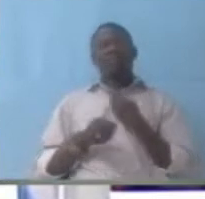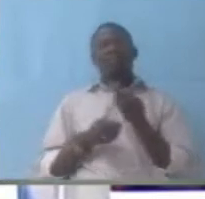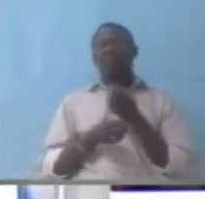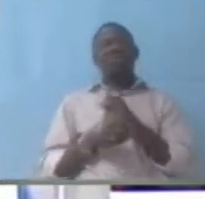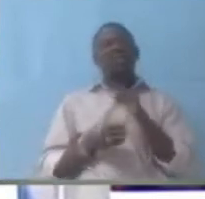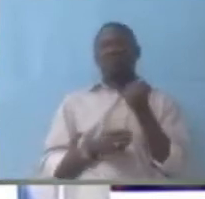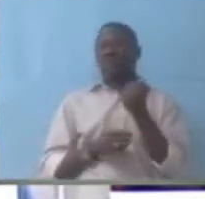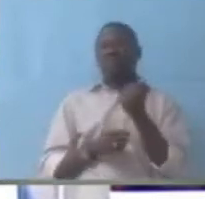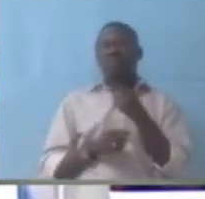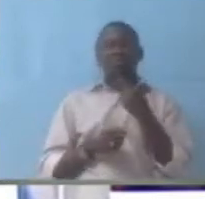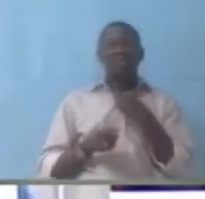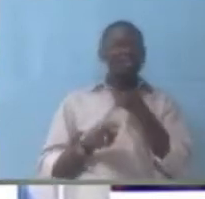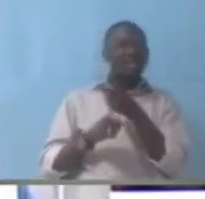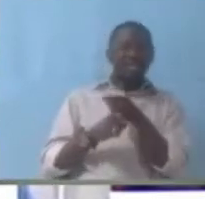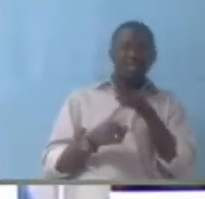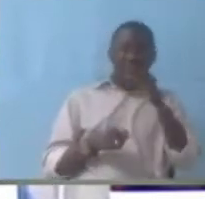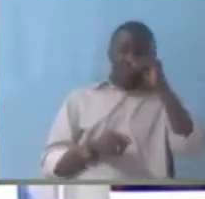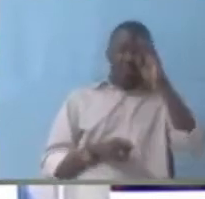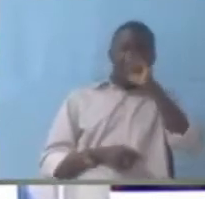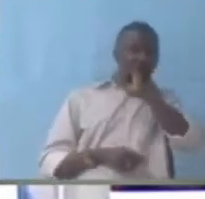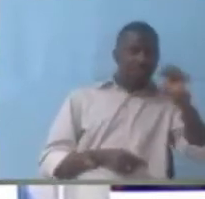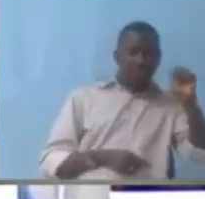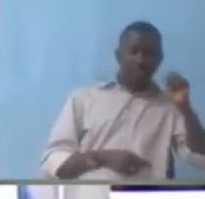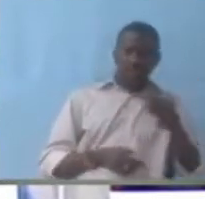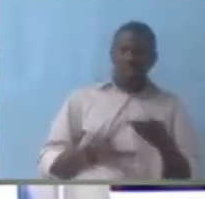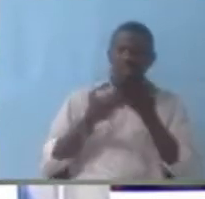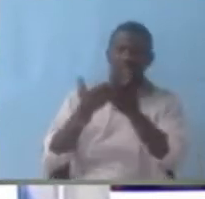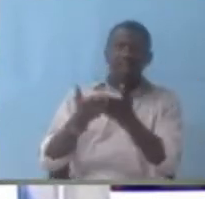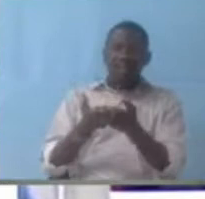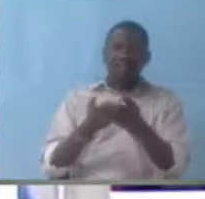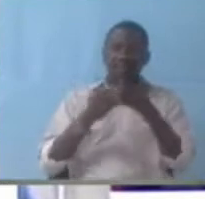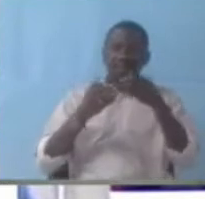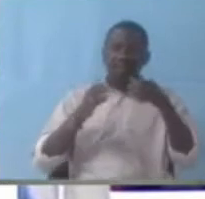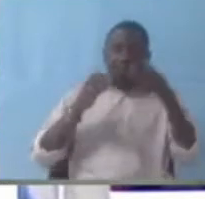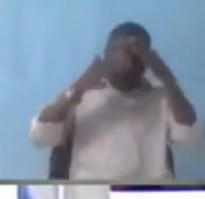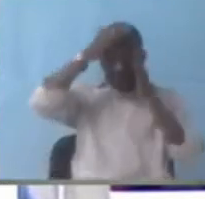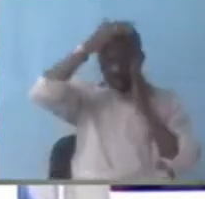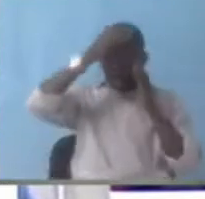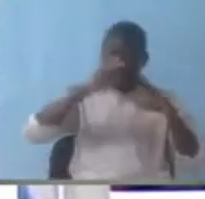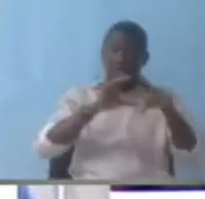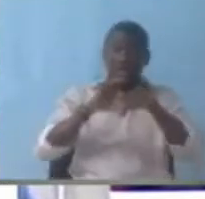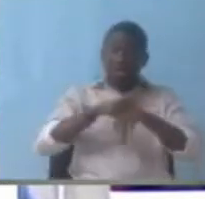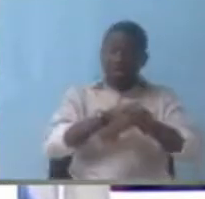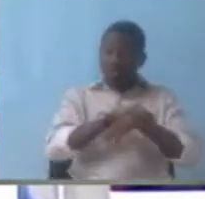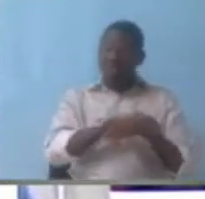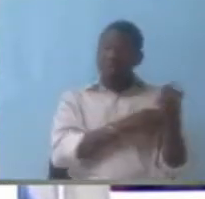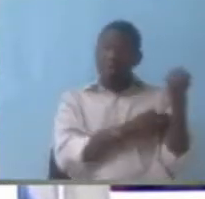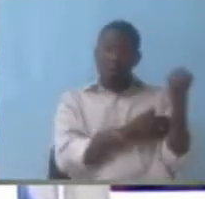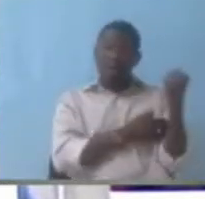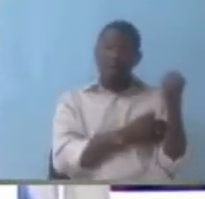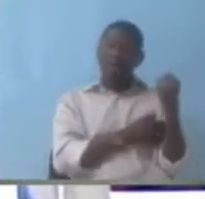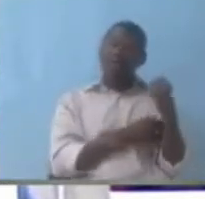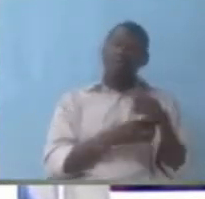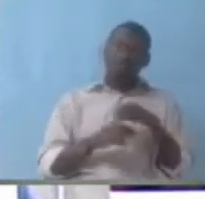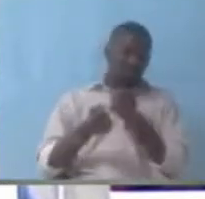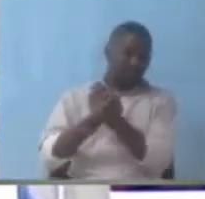because of that particular decree, because it did give the council that power to detain, and that power was no longer in the